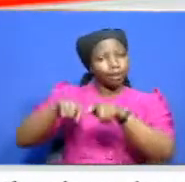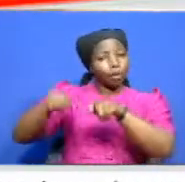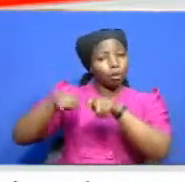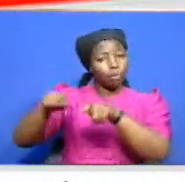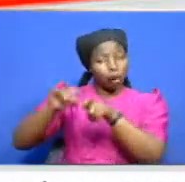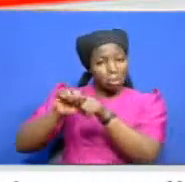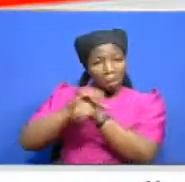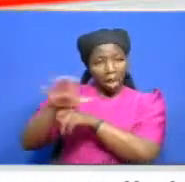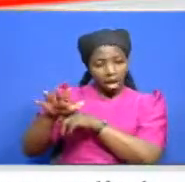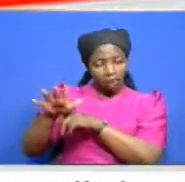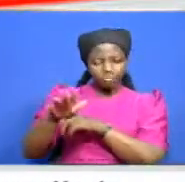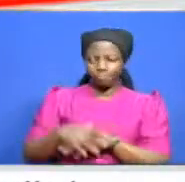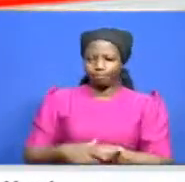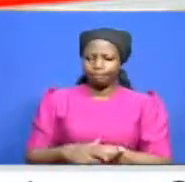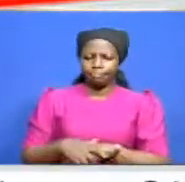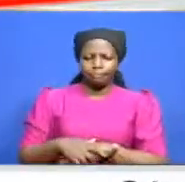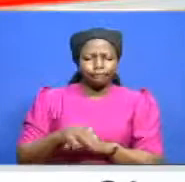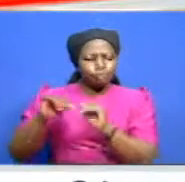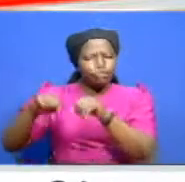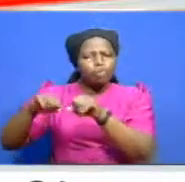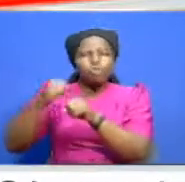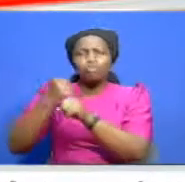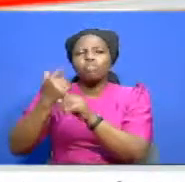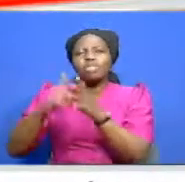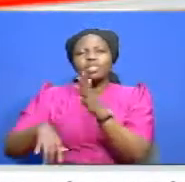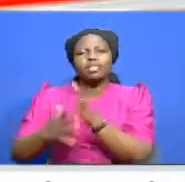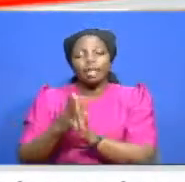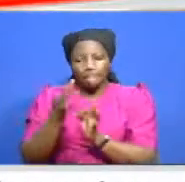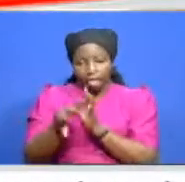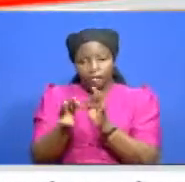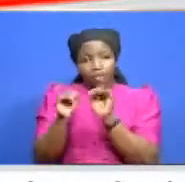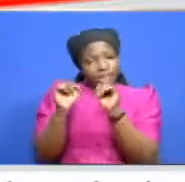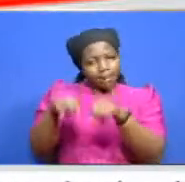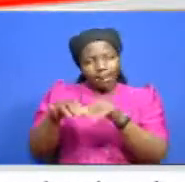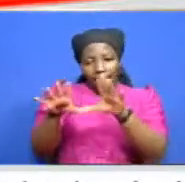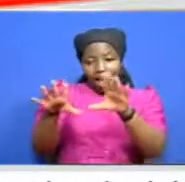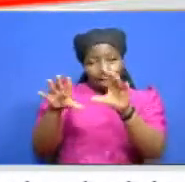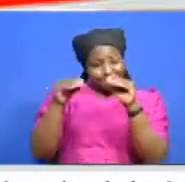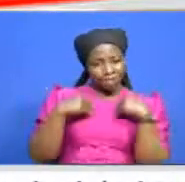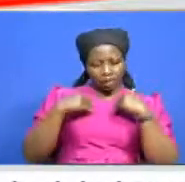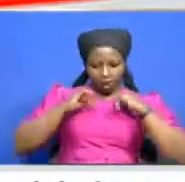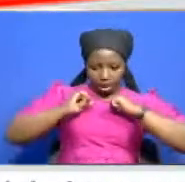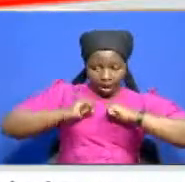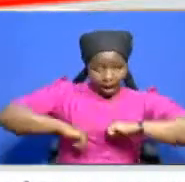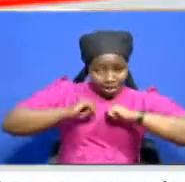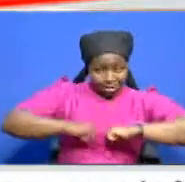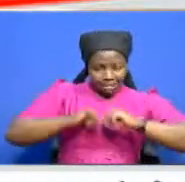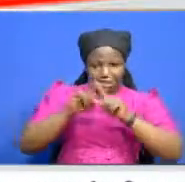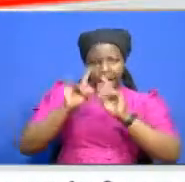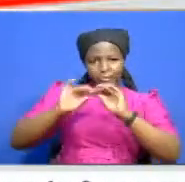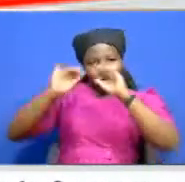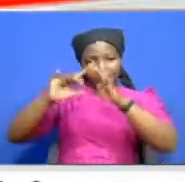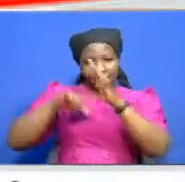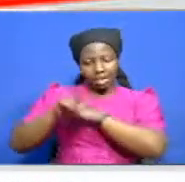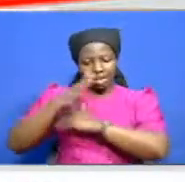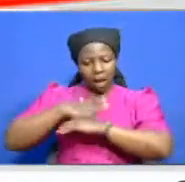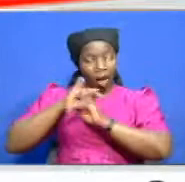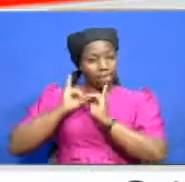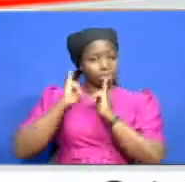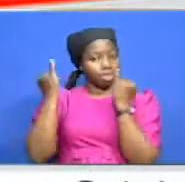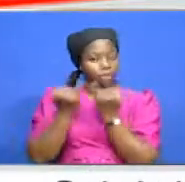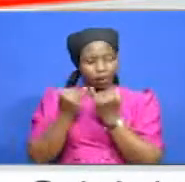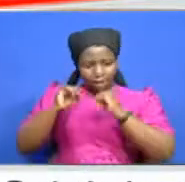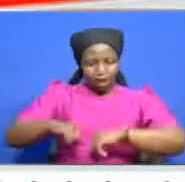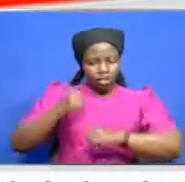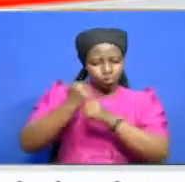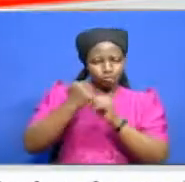COVID-19, what is it that can be done? If we can be able to accept and agree, as teachers in our institutions, we can do this